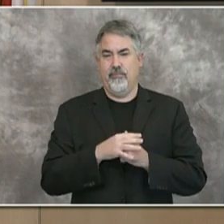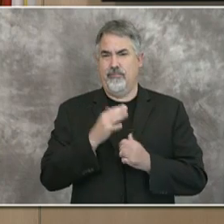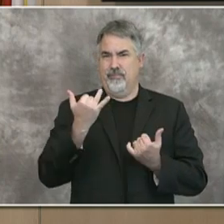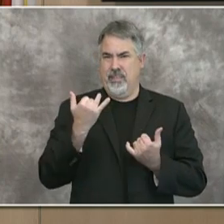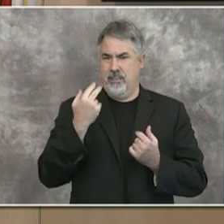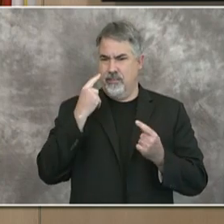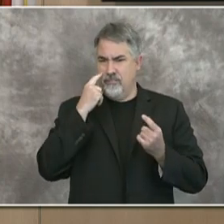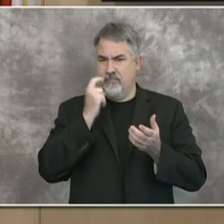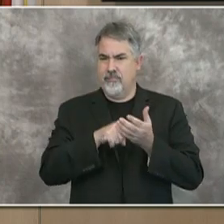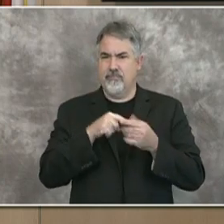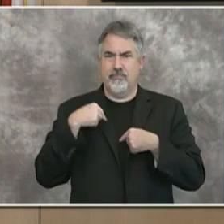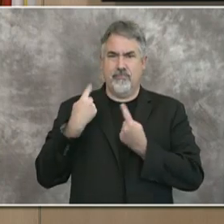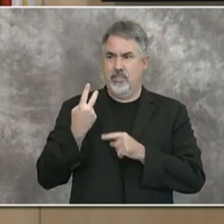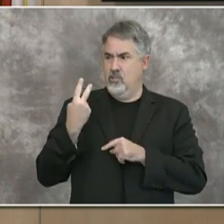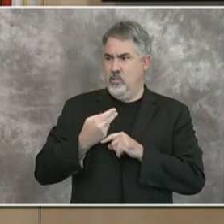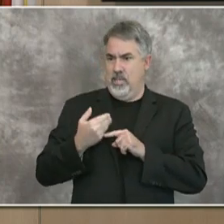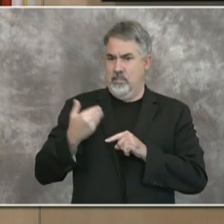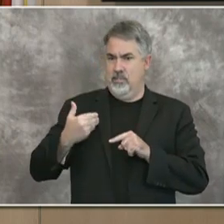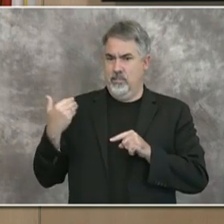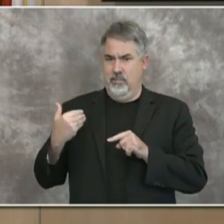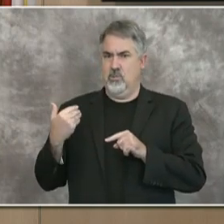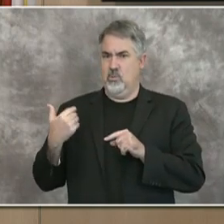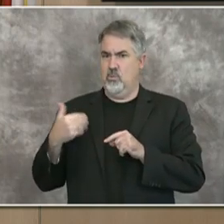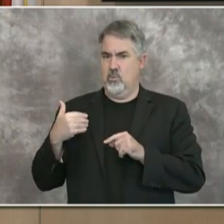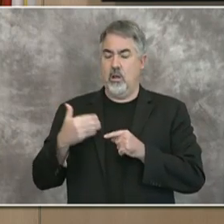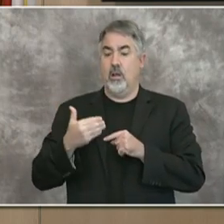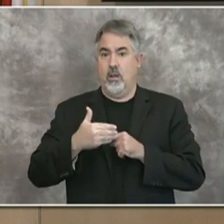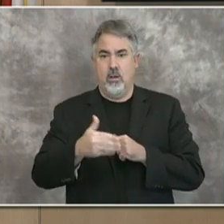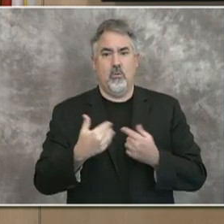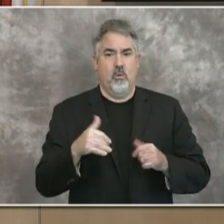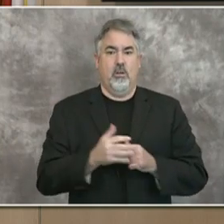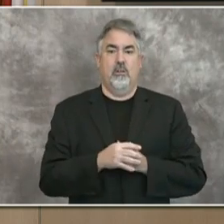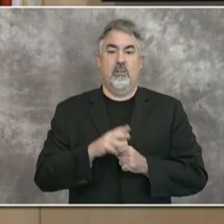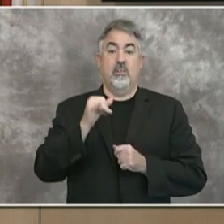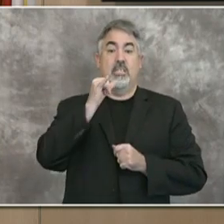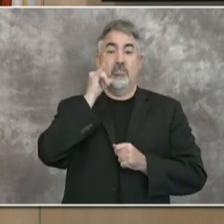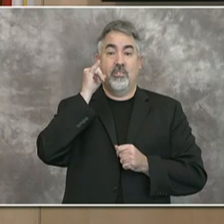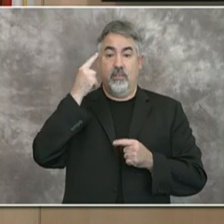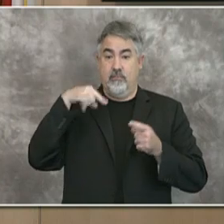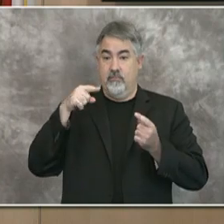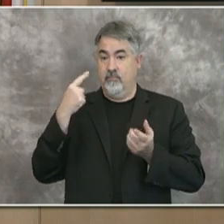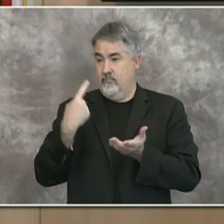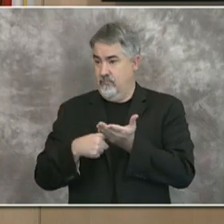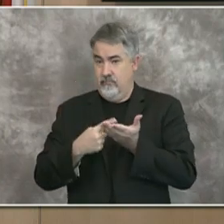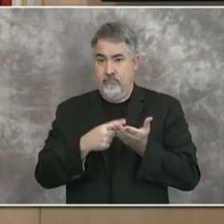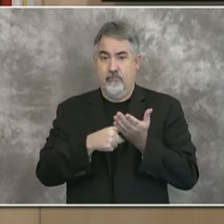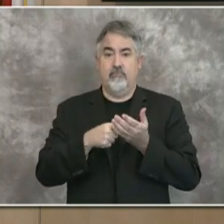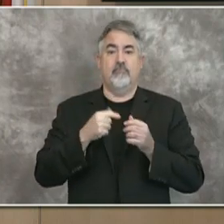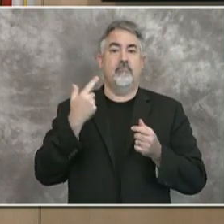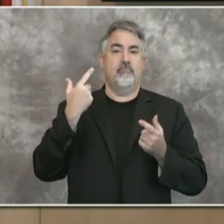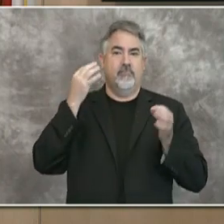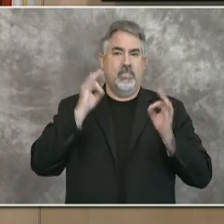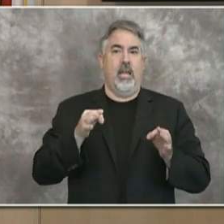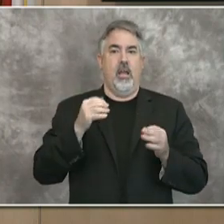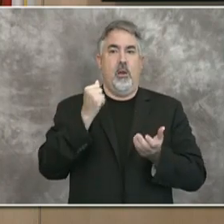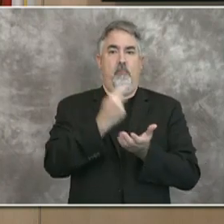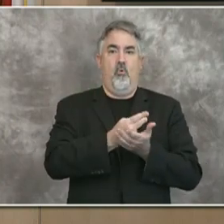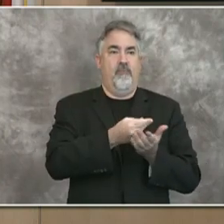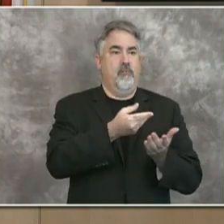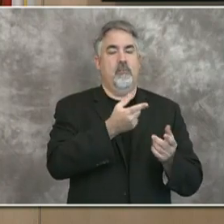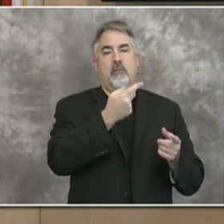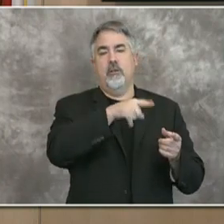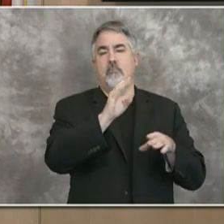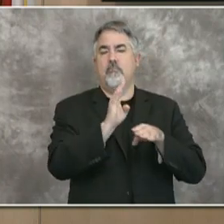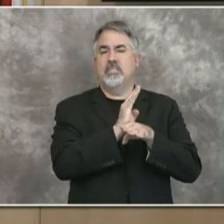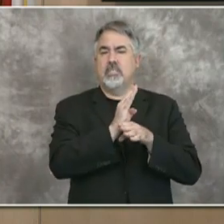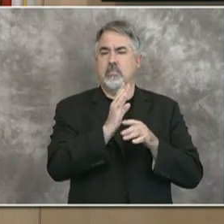couple of days. As you may have heard, the county yesterday approved a framework for businesses to reopen safely. The ultimate decision